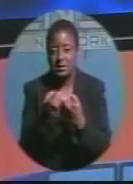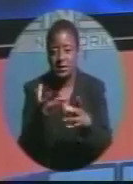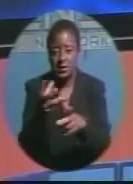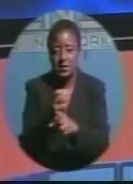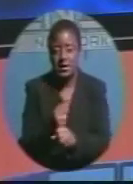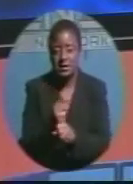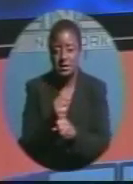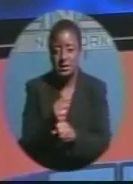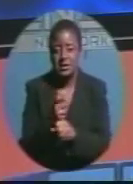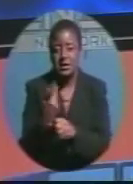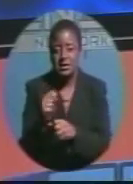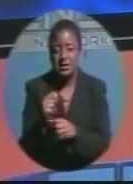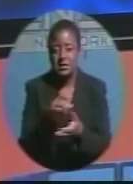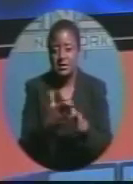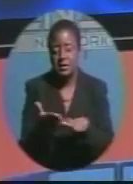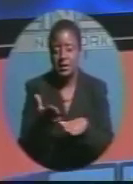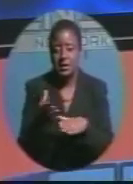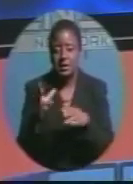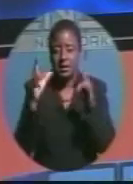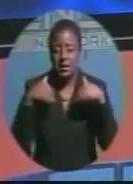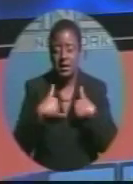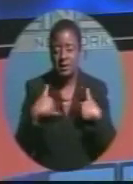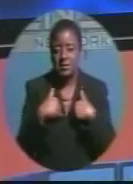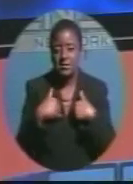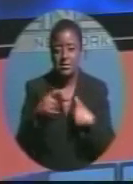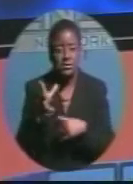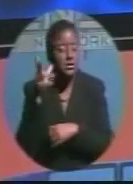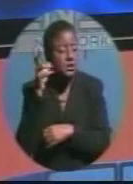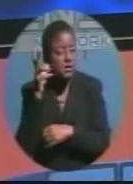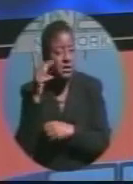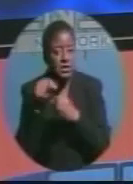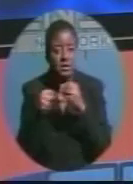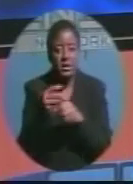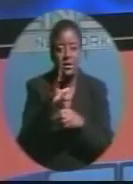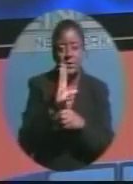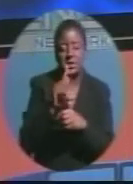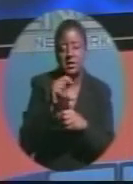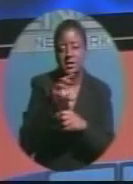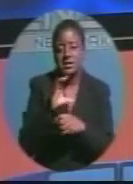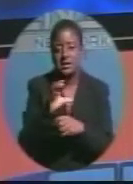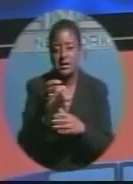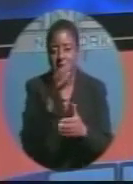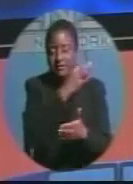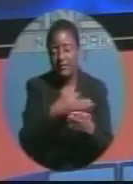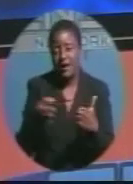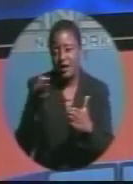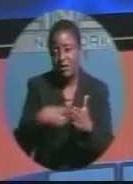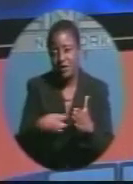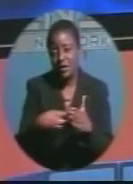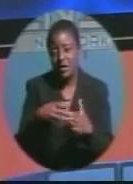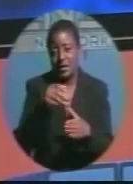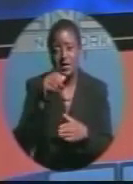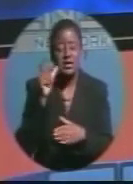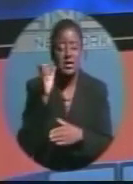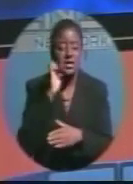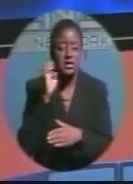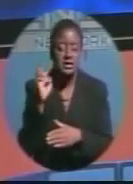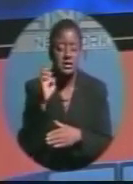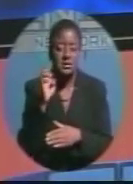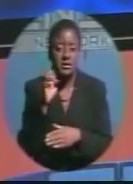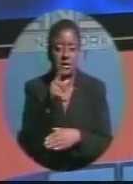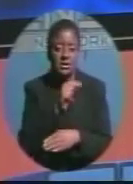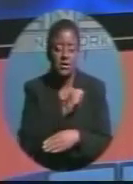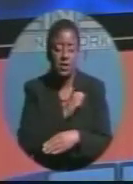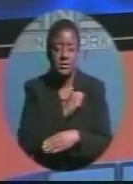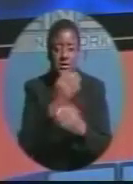Well, you've heard the union side on the firing of former BTC employee Elizabeth Thompson. Now BTC is responding. Union